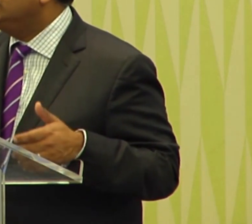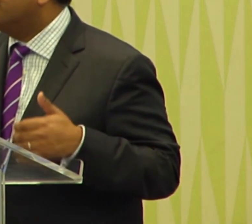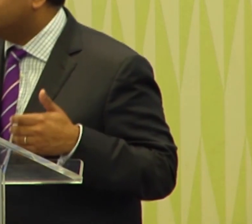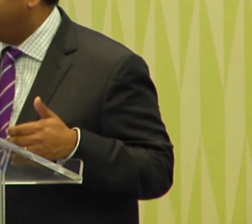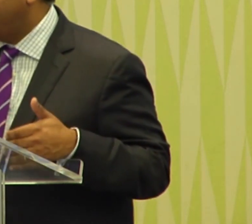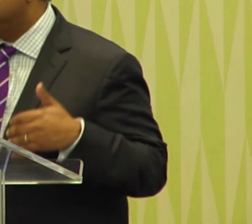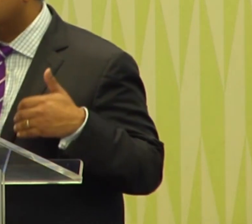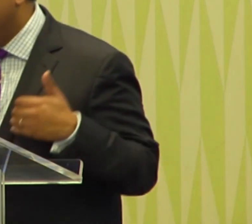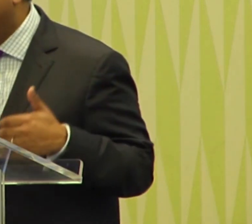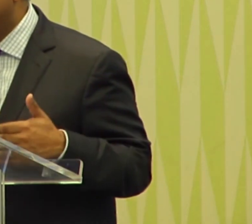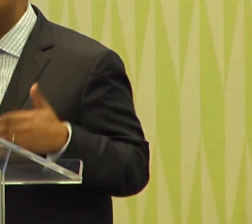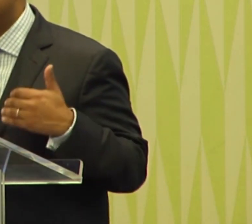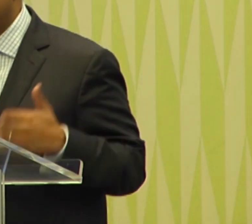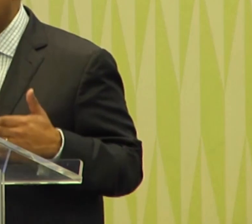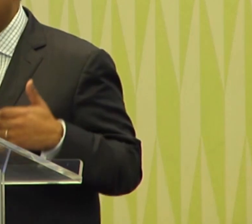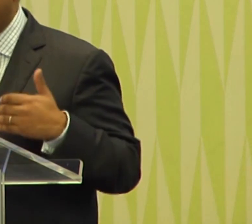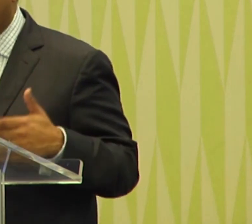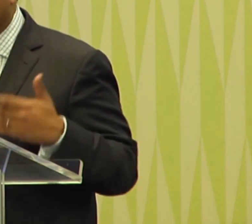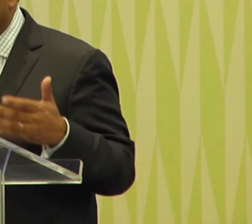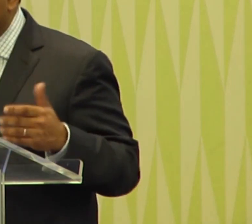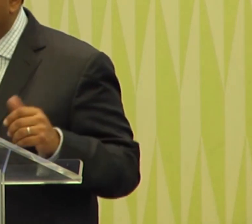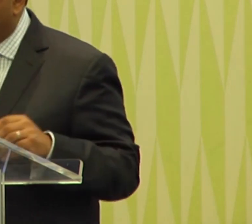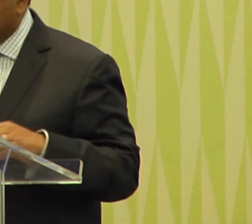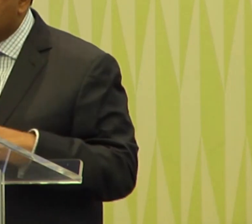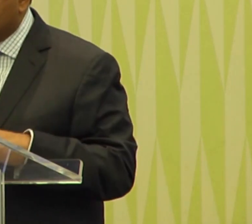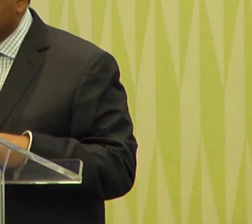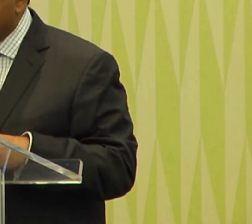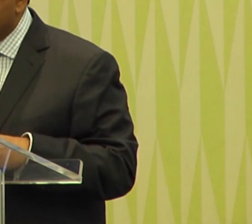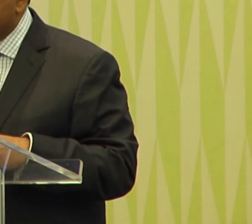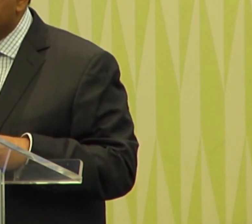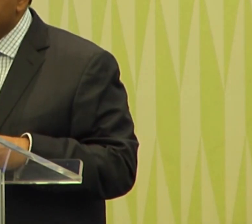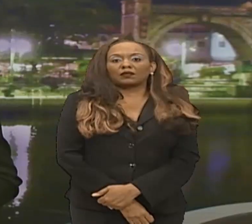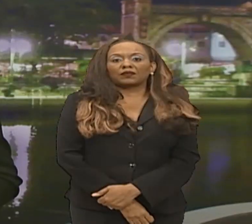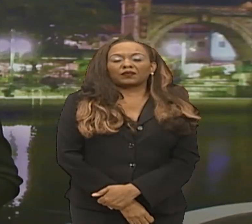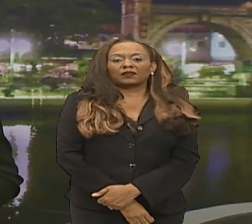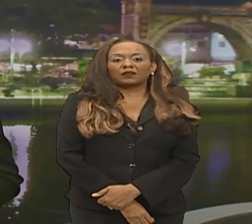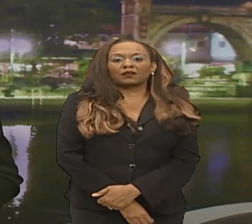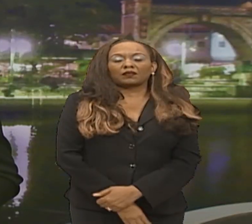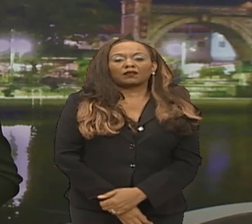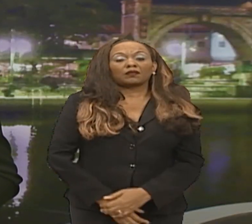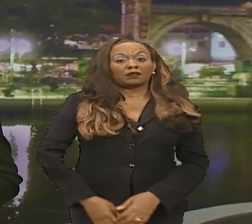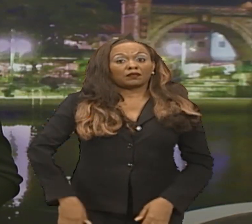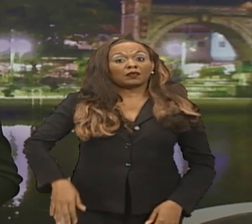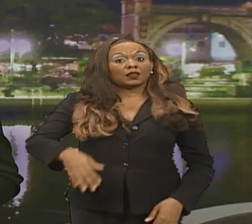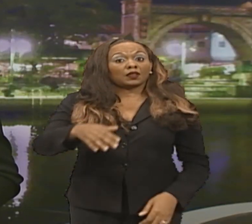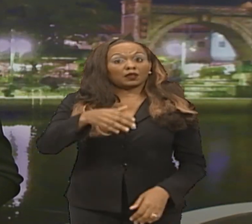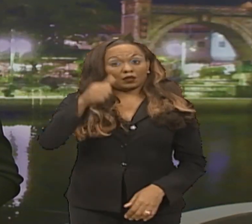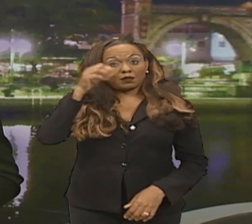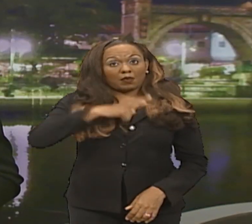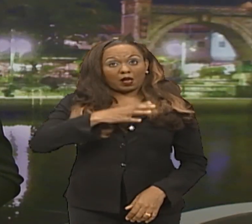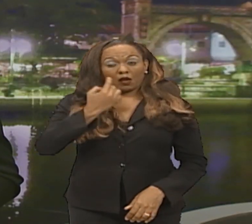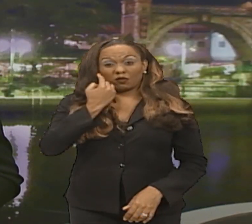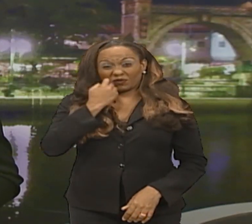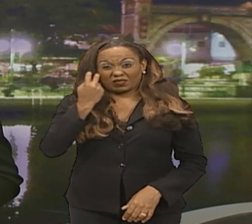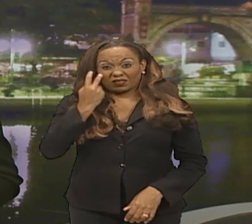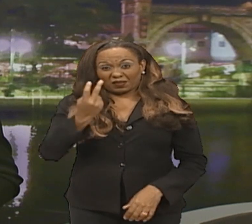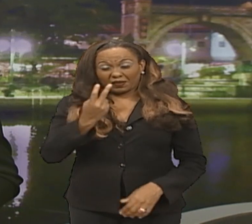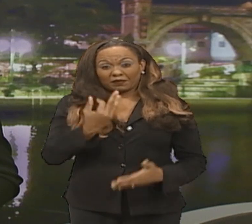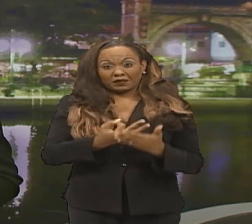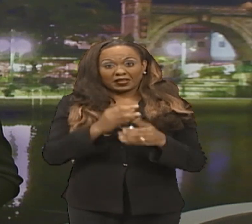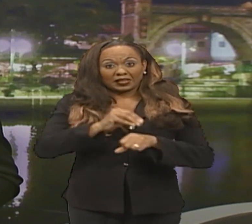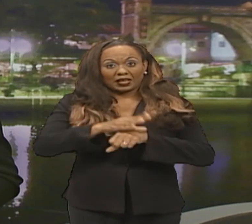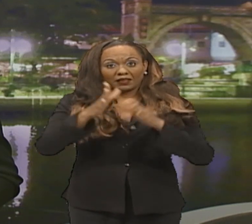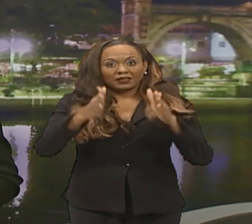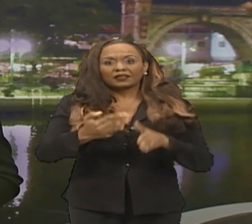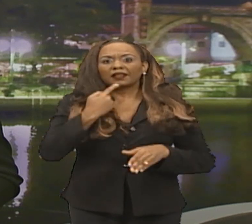contributed to problems of remittances flowing back to our region. Now, Professor Prasad believes Caribbean islands should